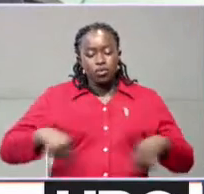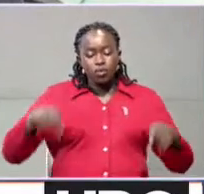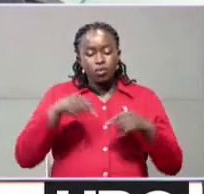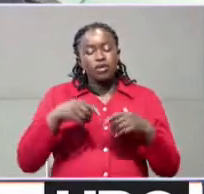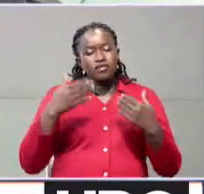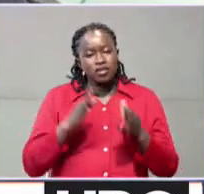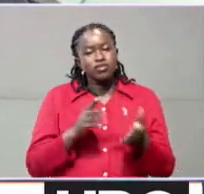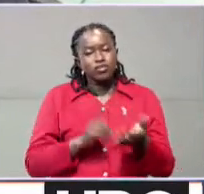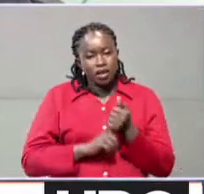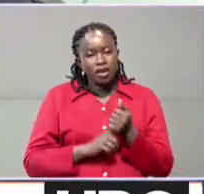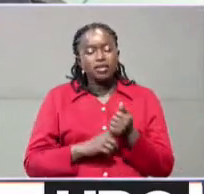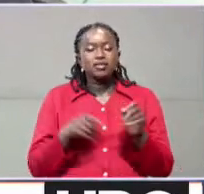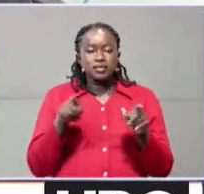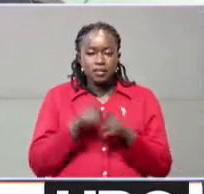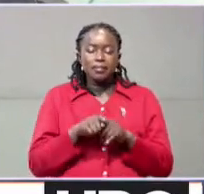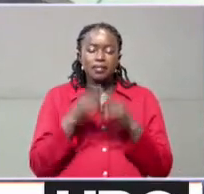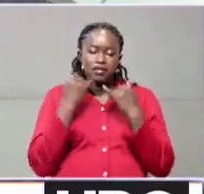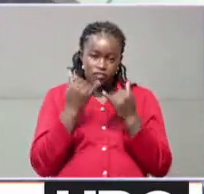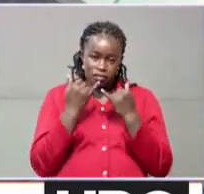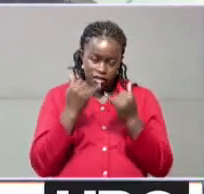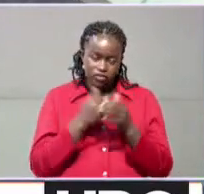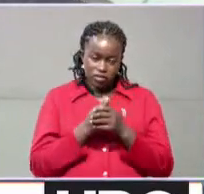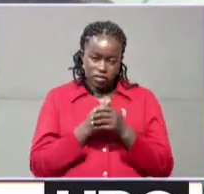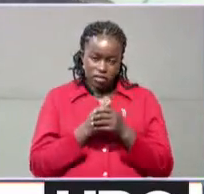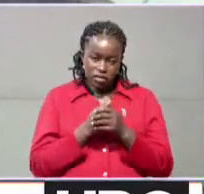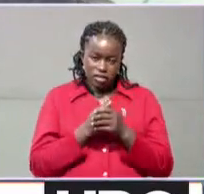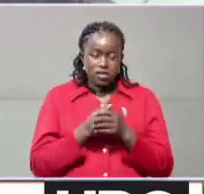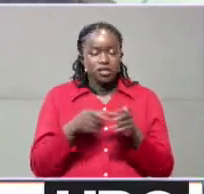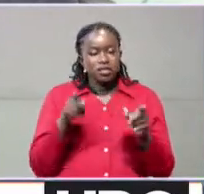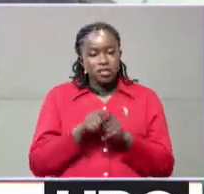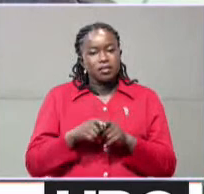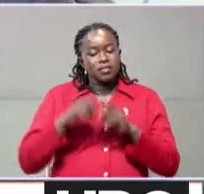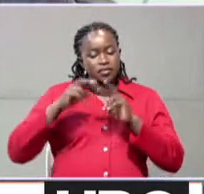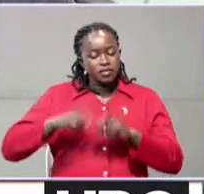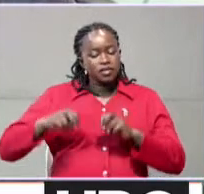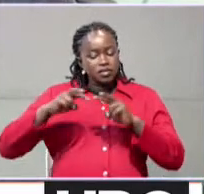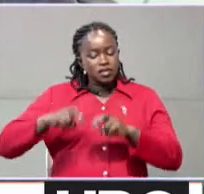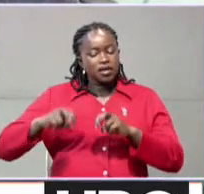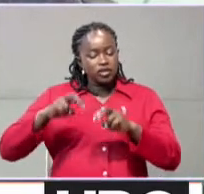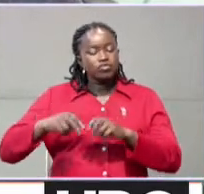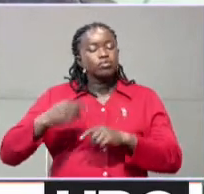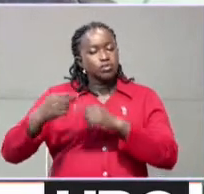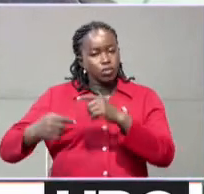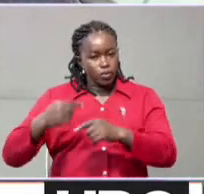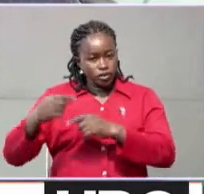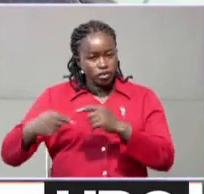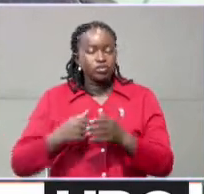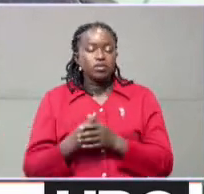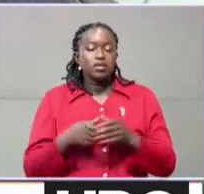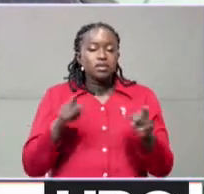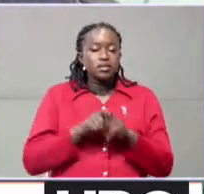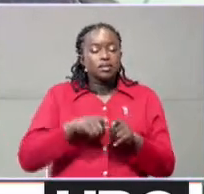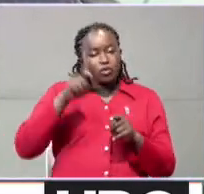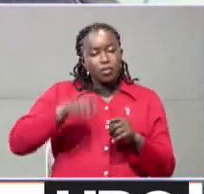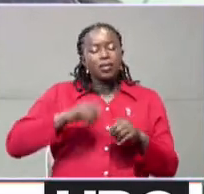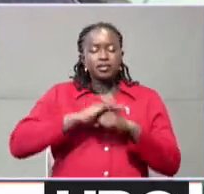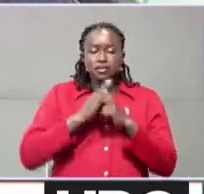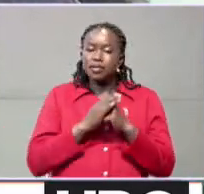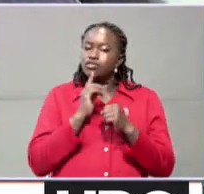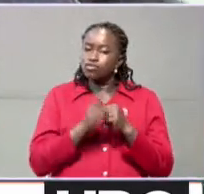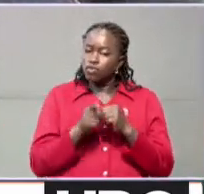the same and the investigations are going on and we are going to make sure that that